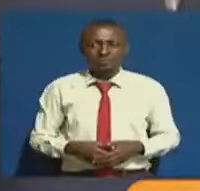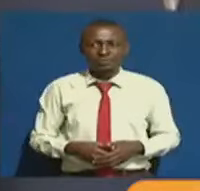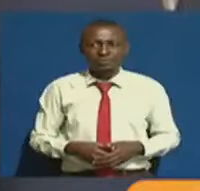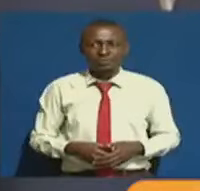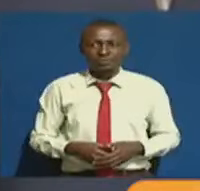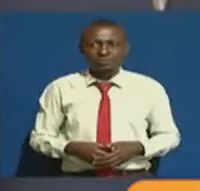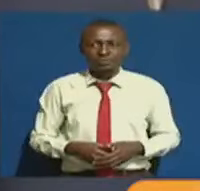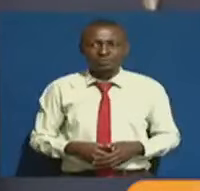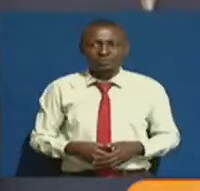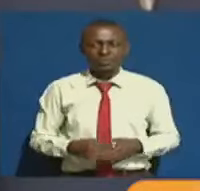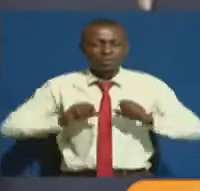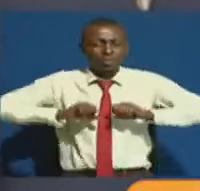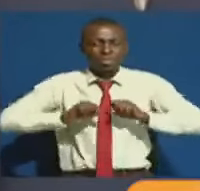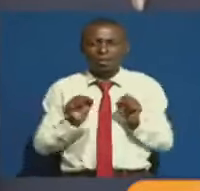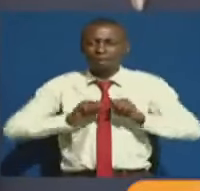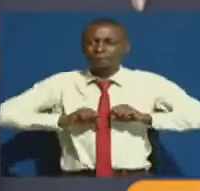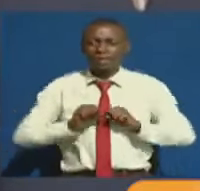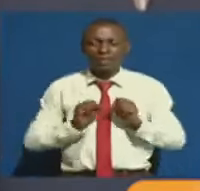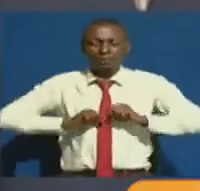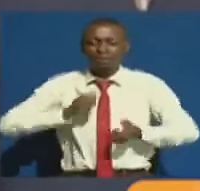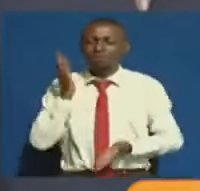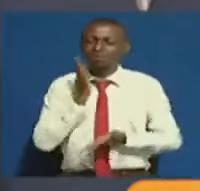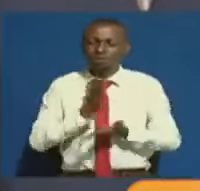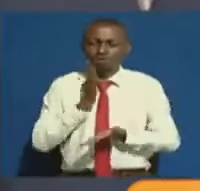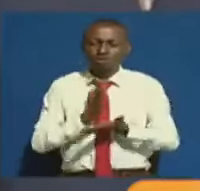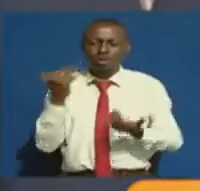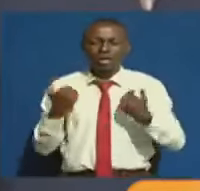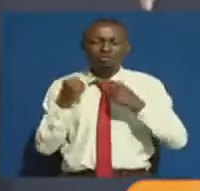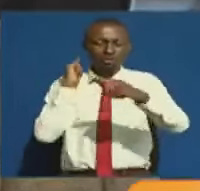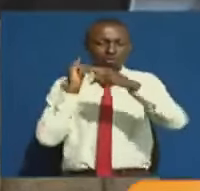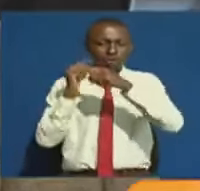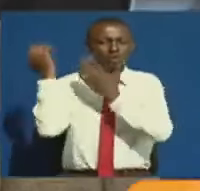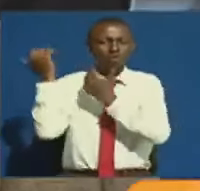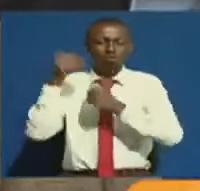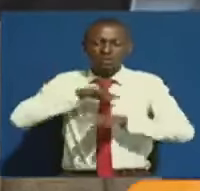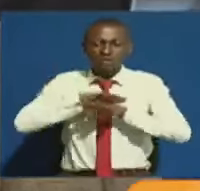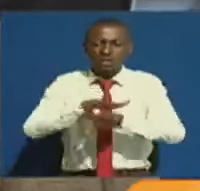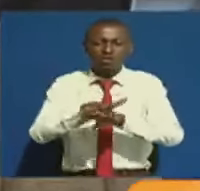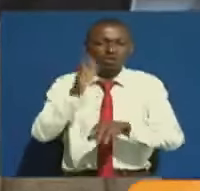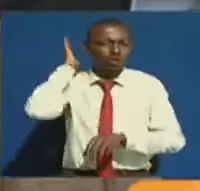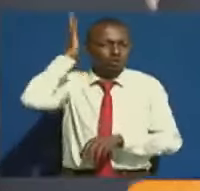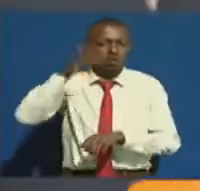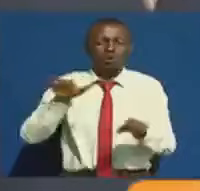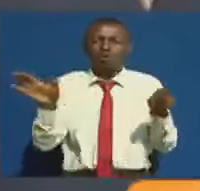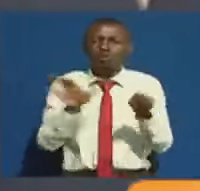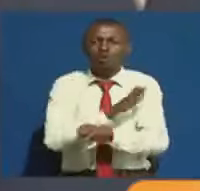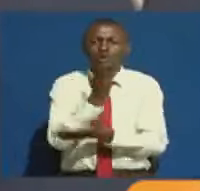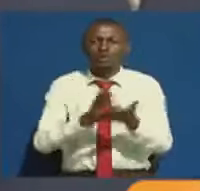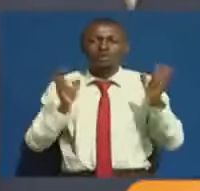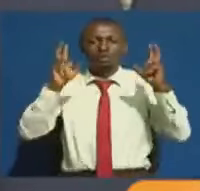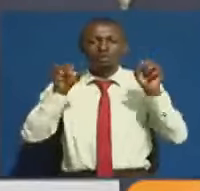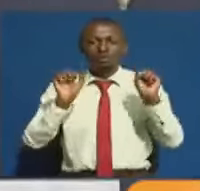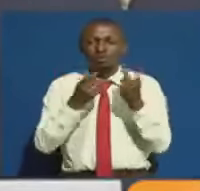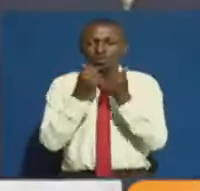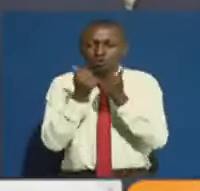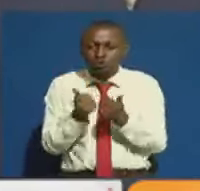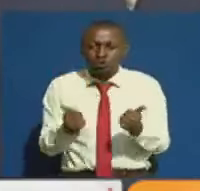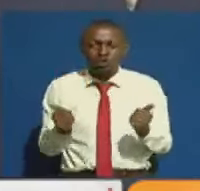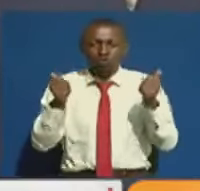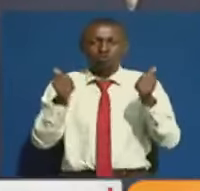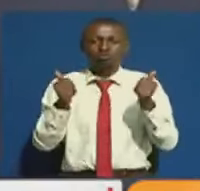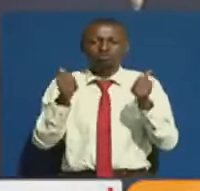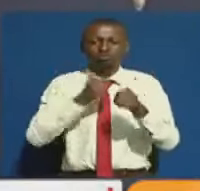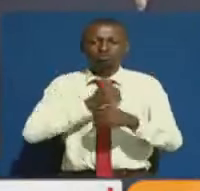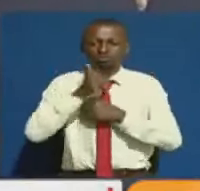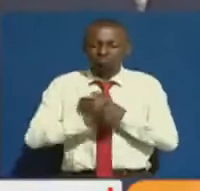And we are really excited and optimistic that the full integration will be there. So some of the issues we hope to be addressing in the roadmap in the